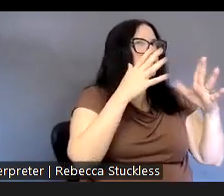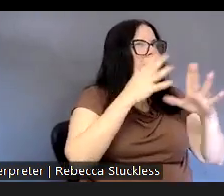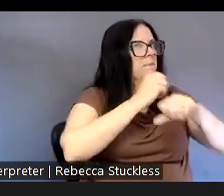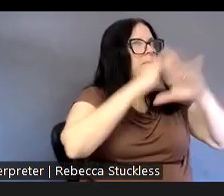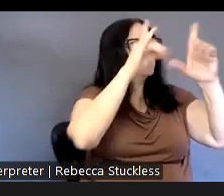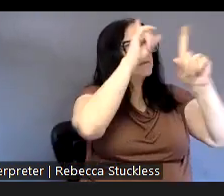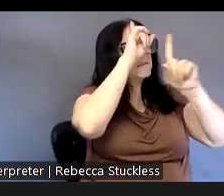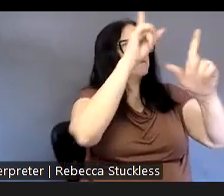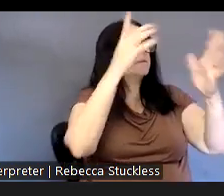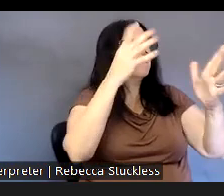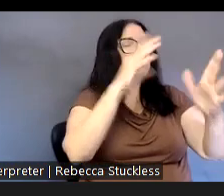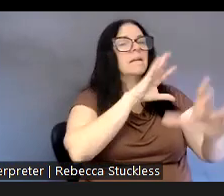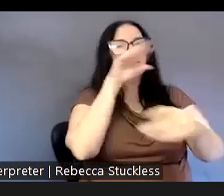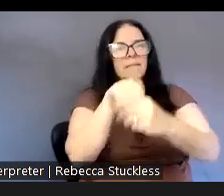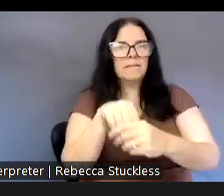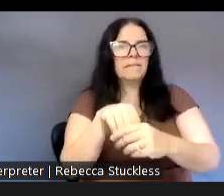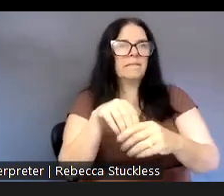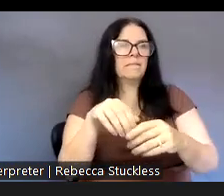play or performance.